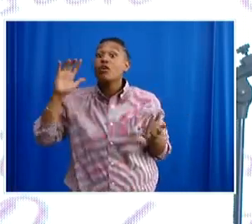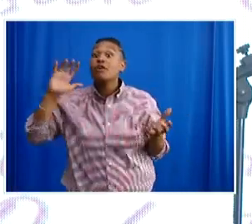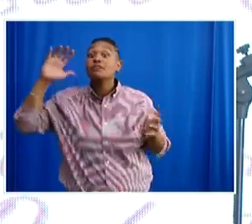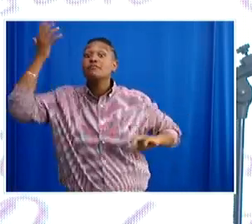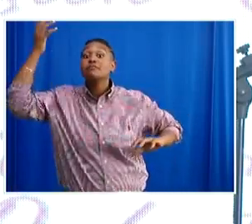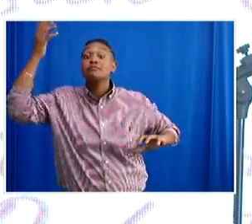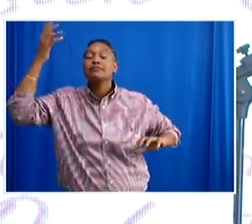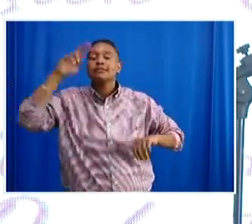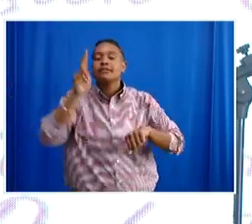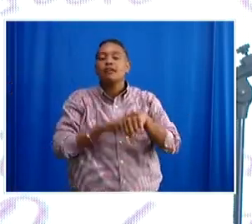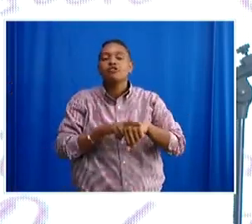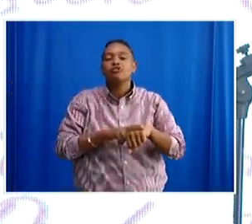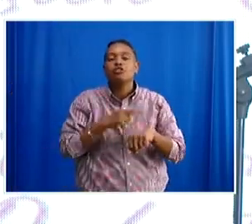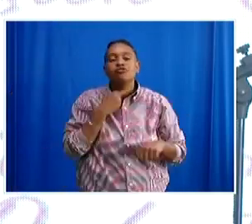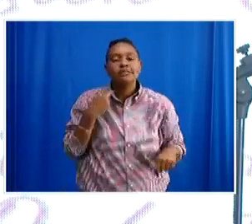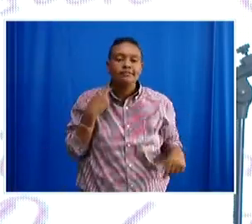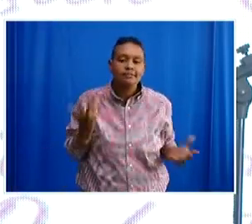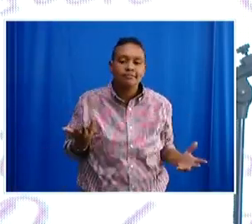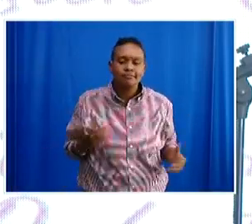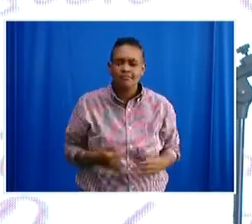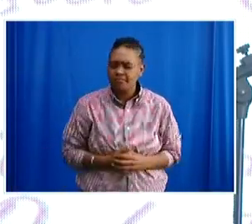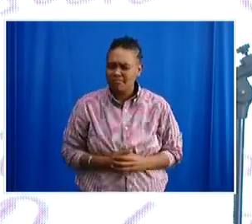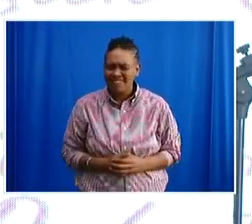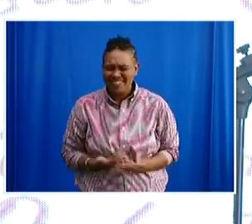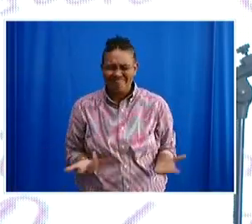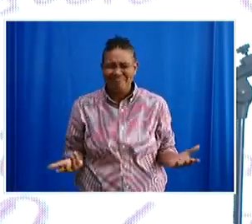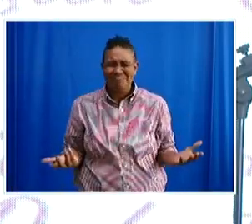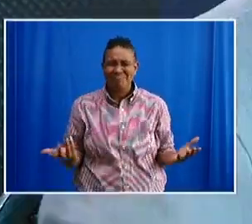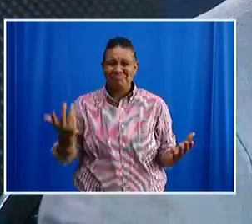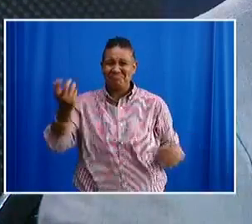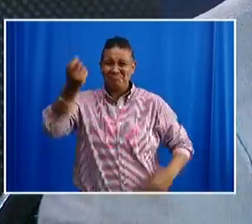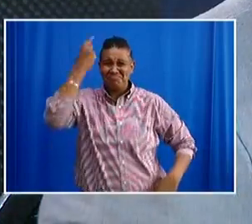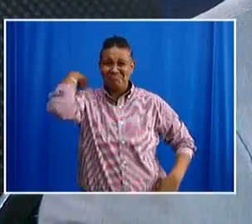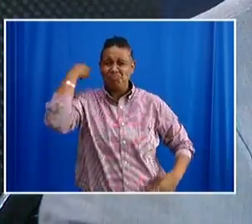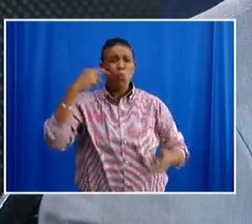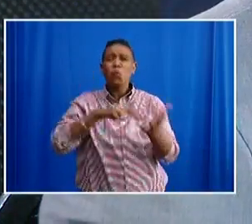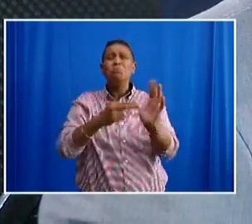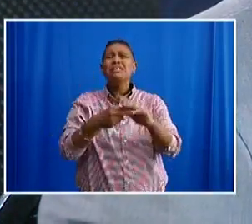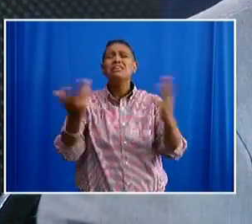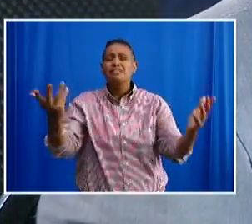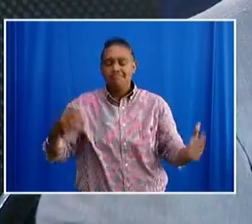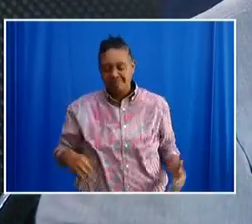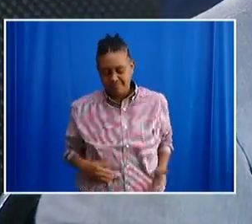risk. Now, what does that mean?